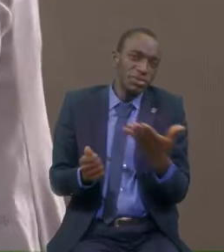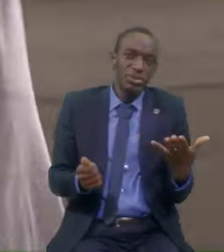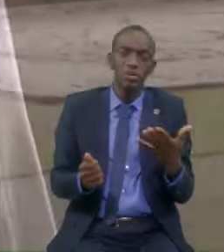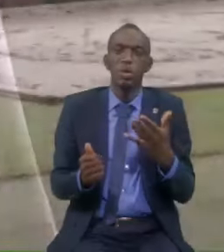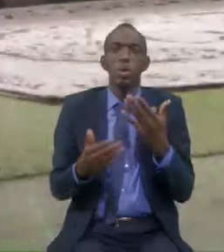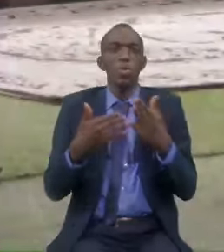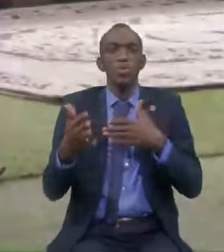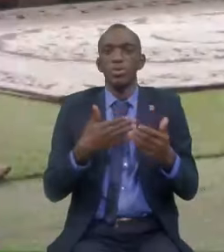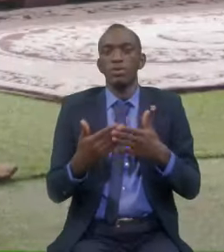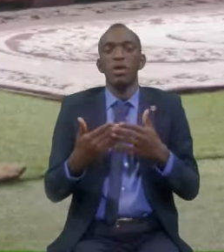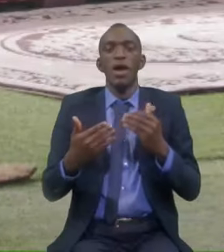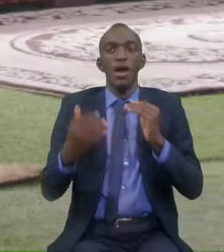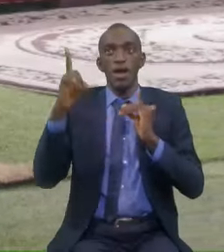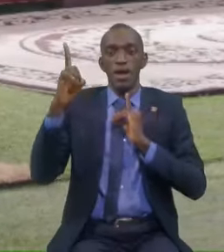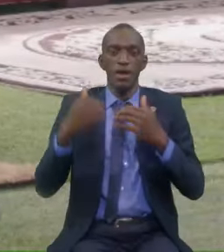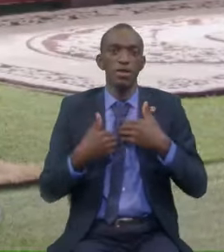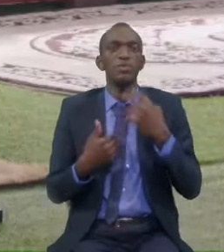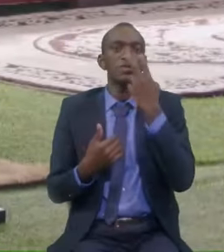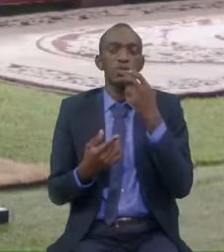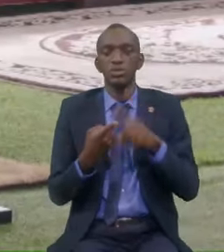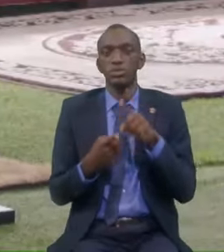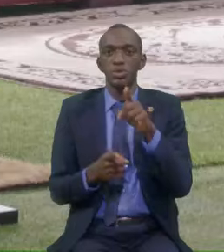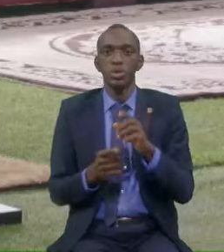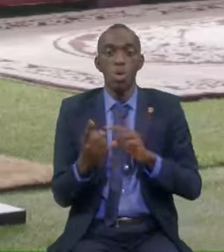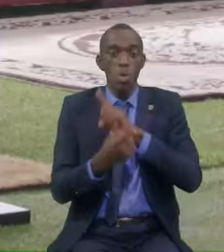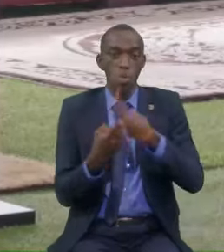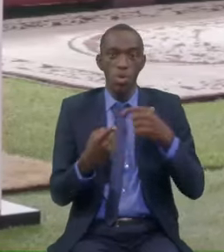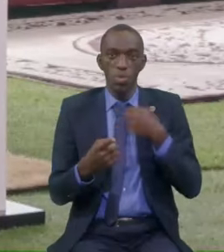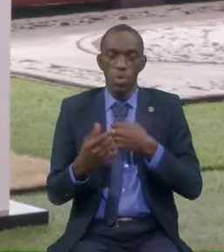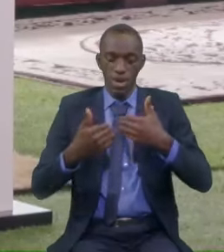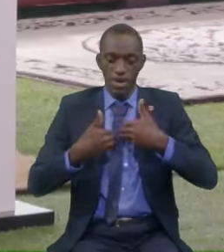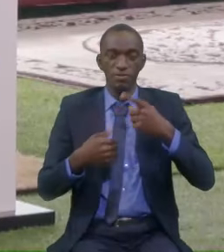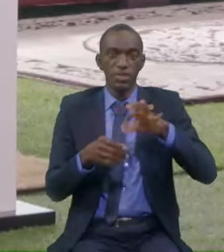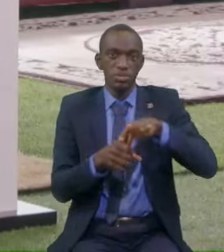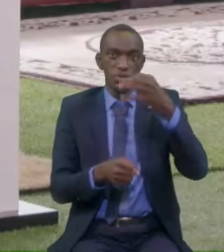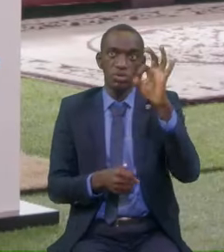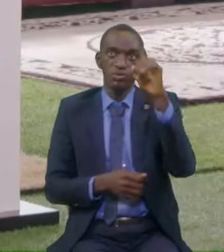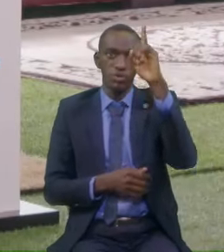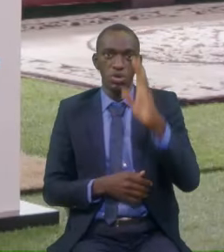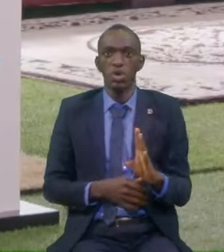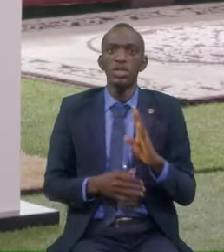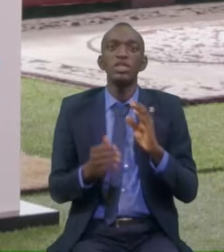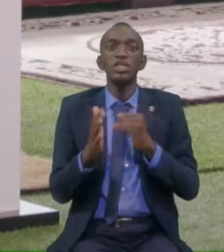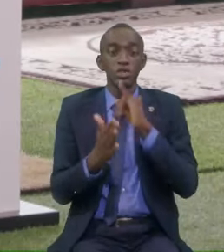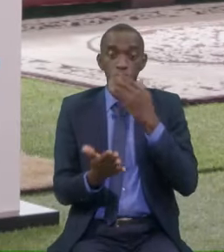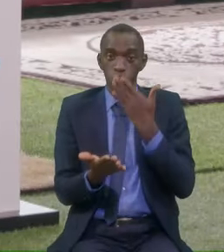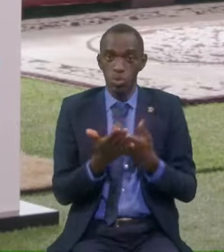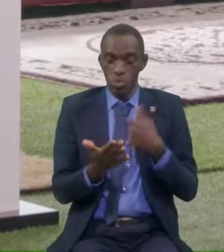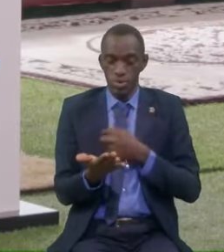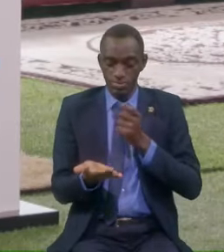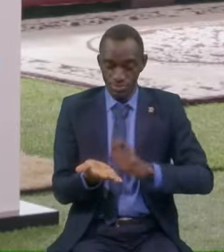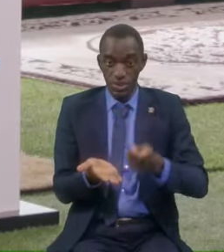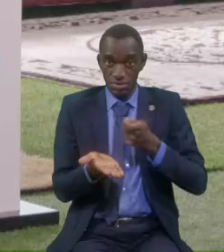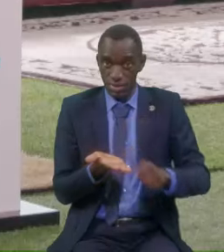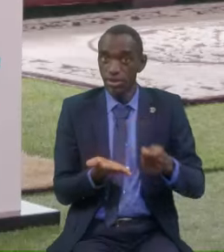you, when we have the Spirit of God, it's good enough we're taking notes and we're writing, and that's very good. But when